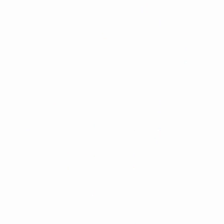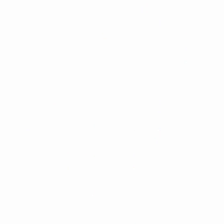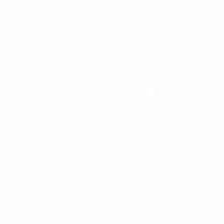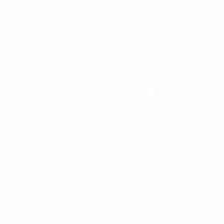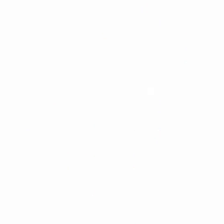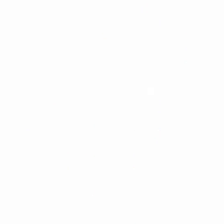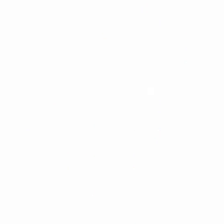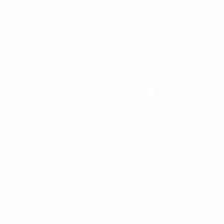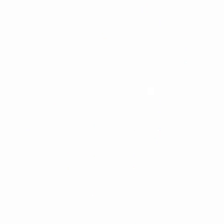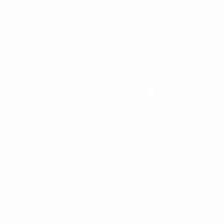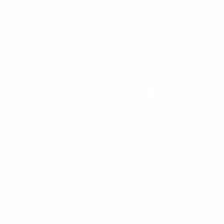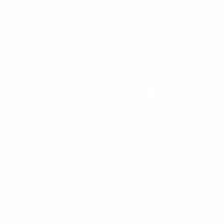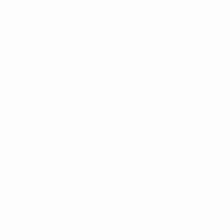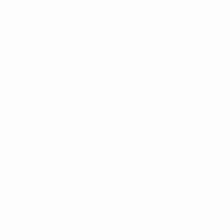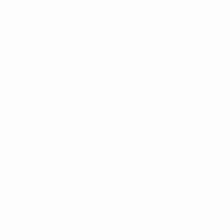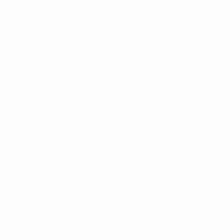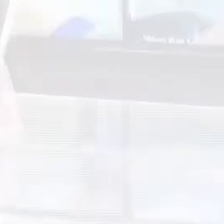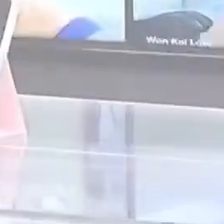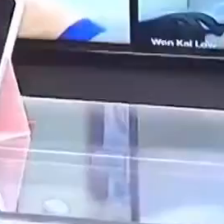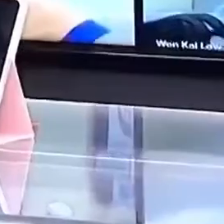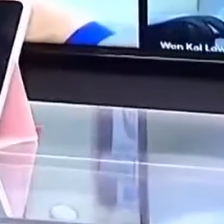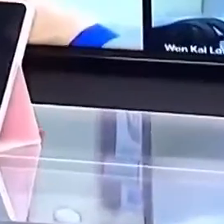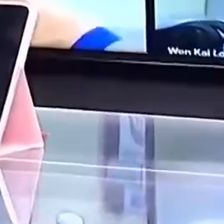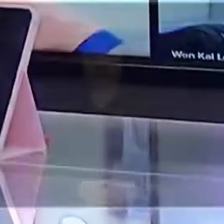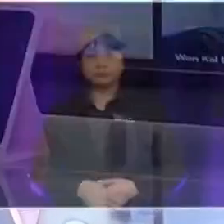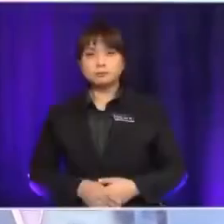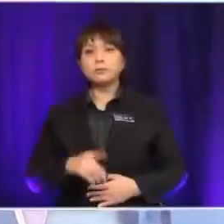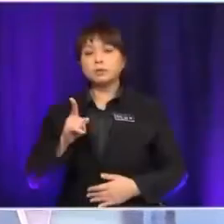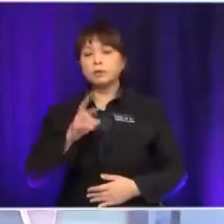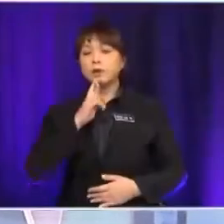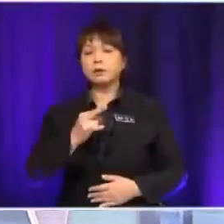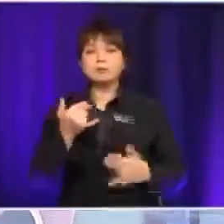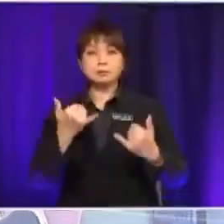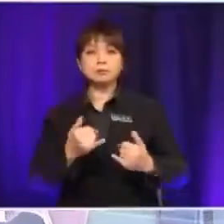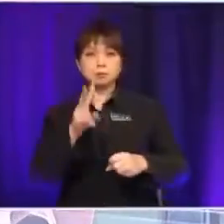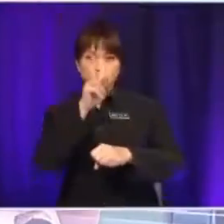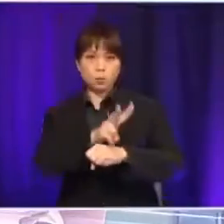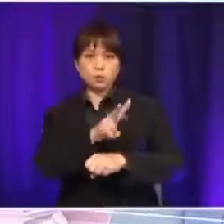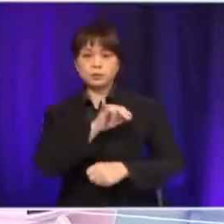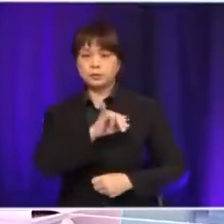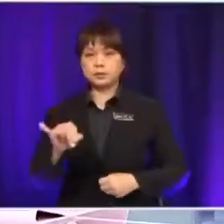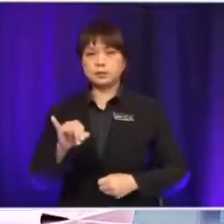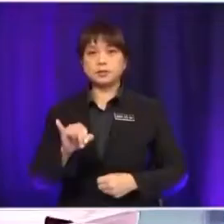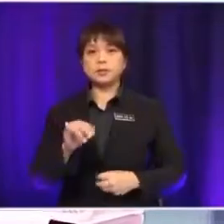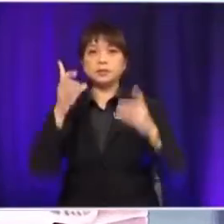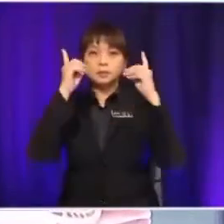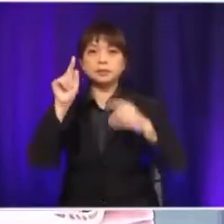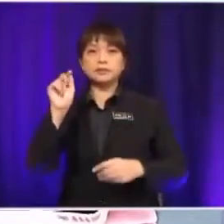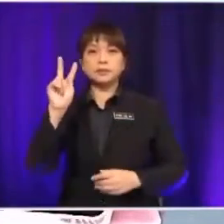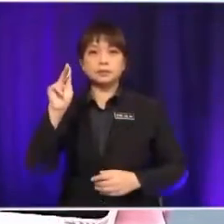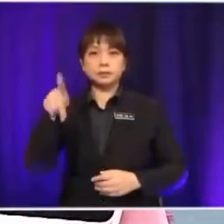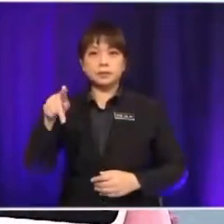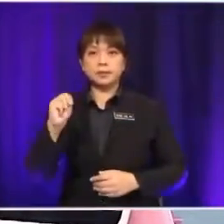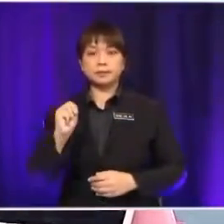Didik TV KPM. You are now watching Upper Form on Didik TV KPM. Our lesson